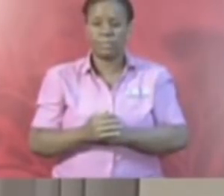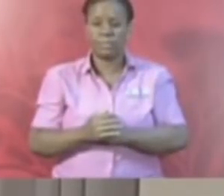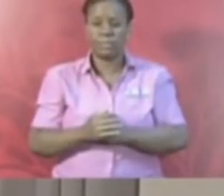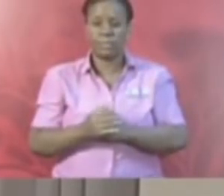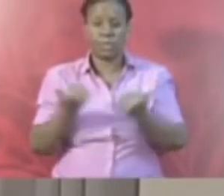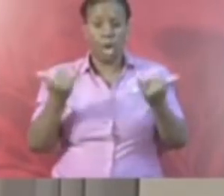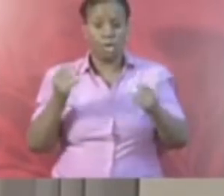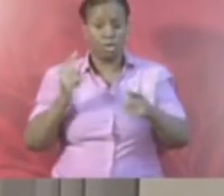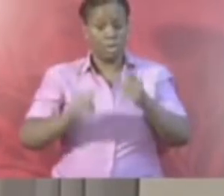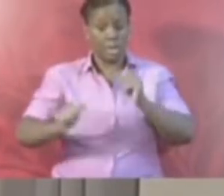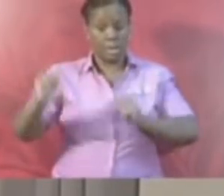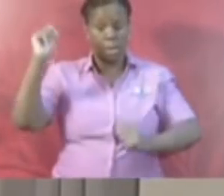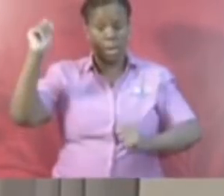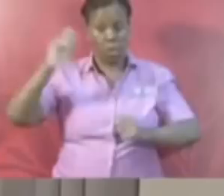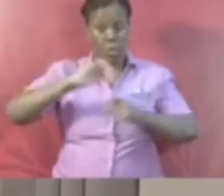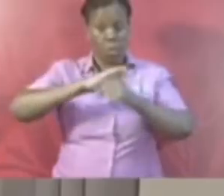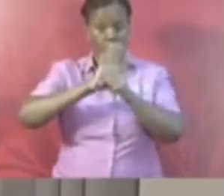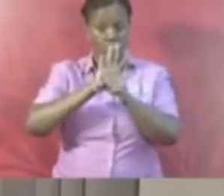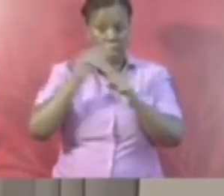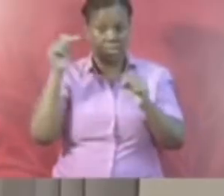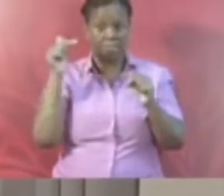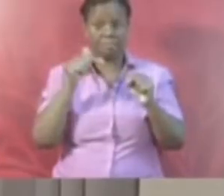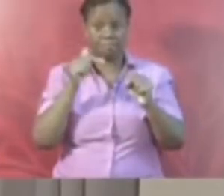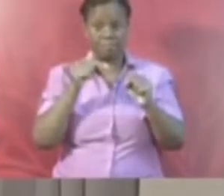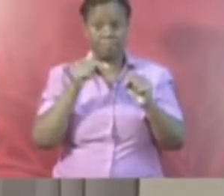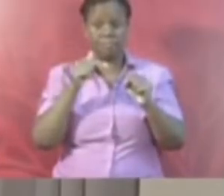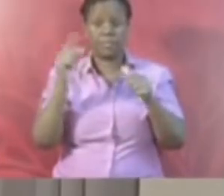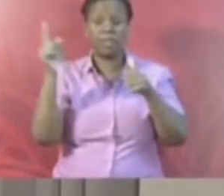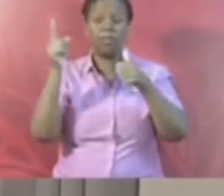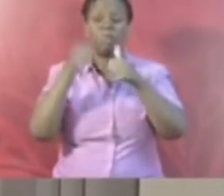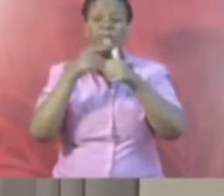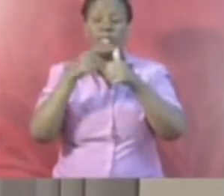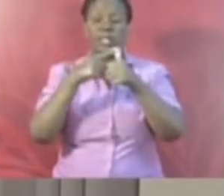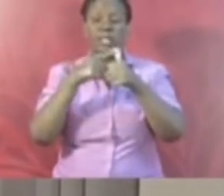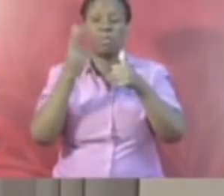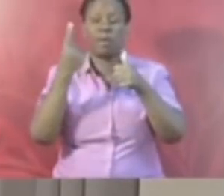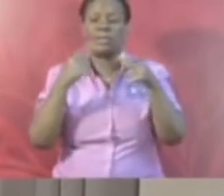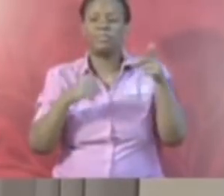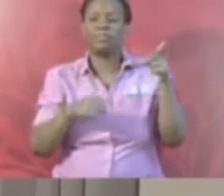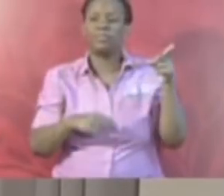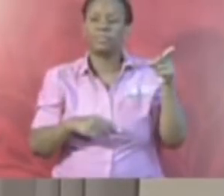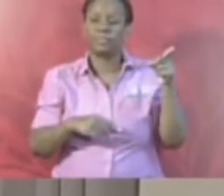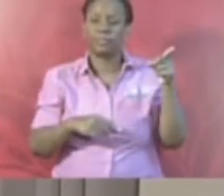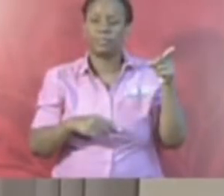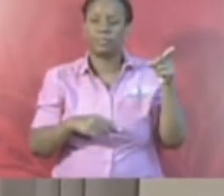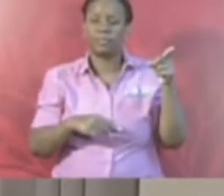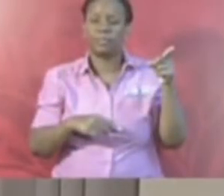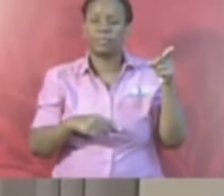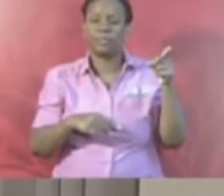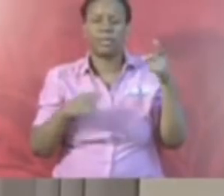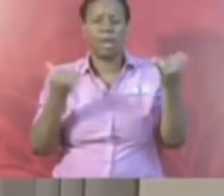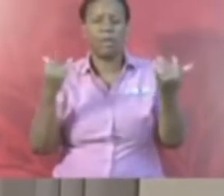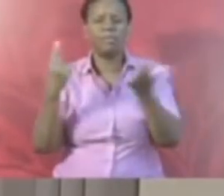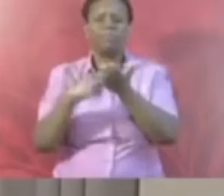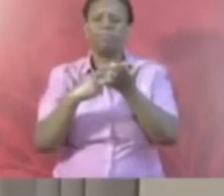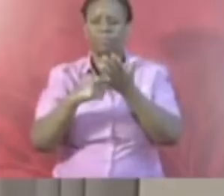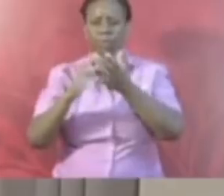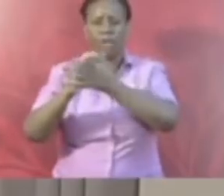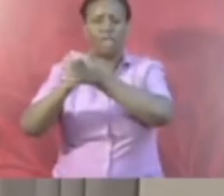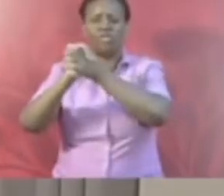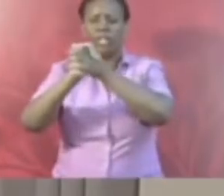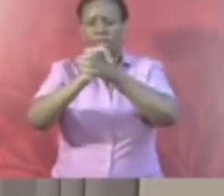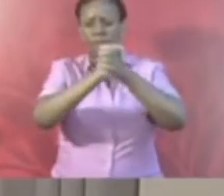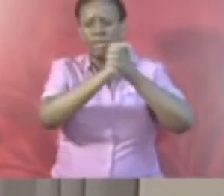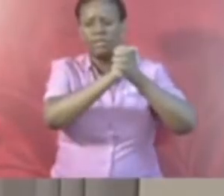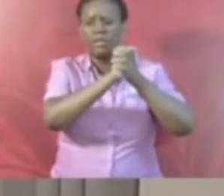Tobago is this. 1. I want to sincerely congratulate, and kudos must go out to the